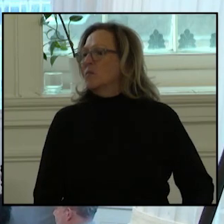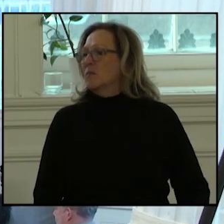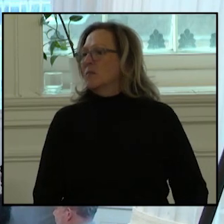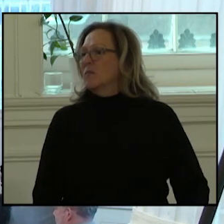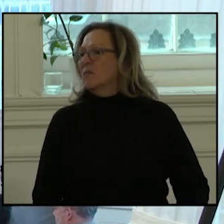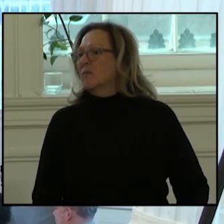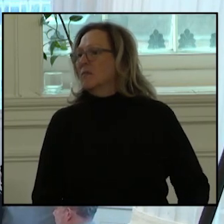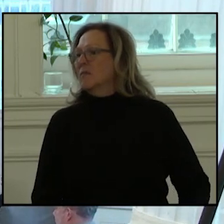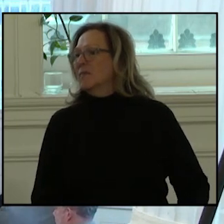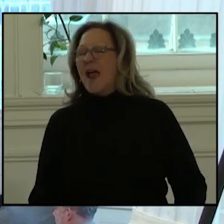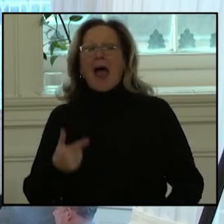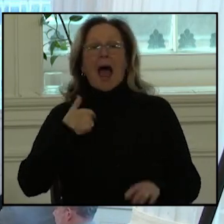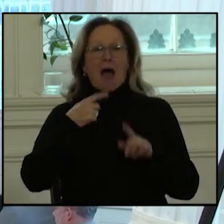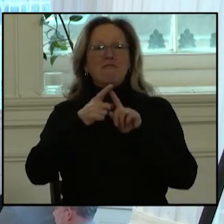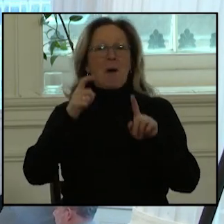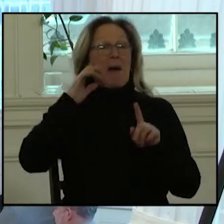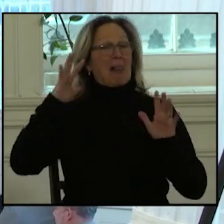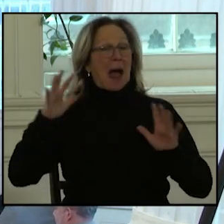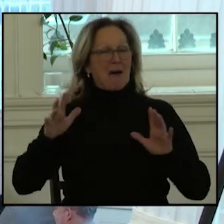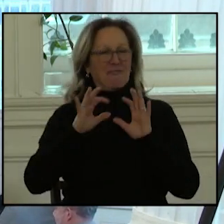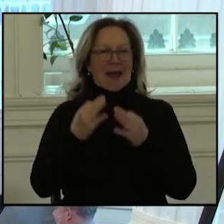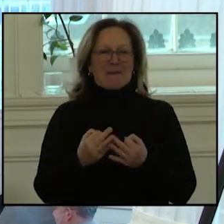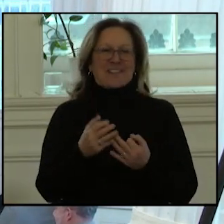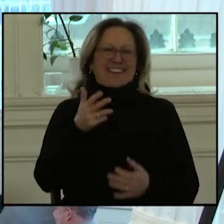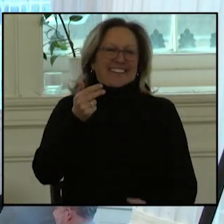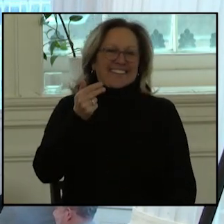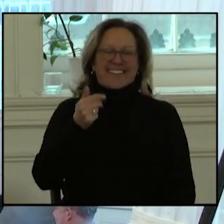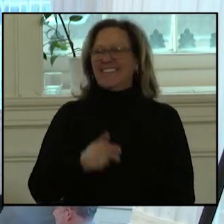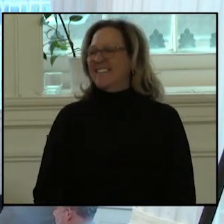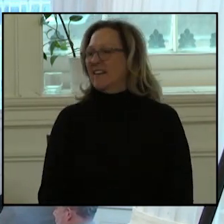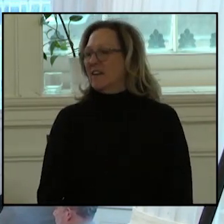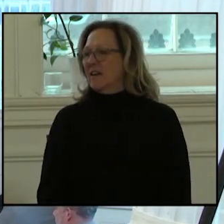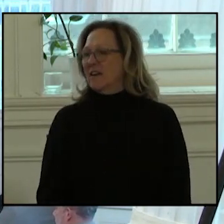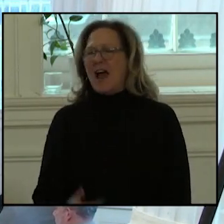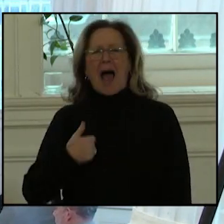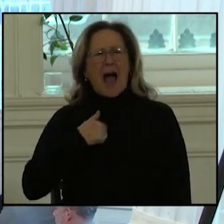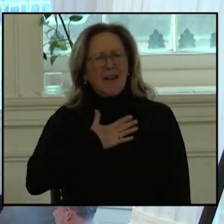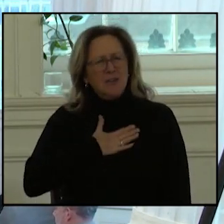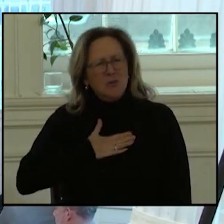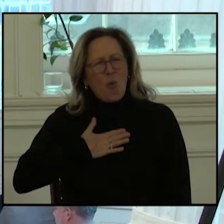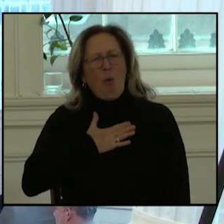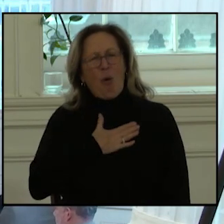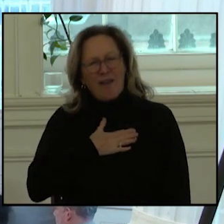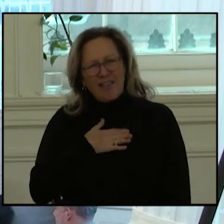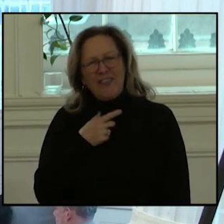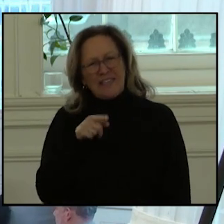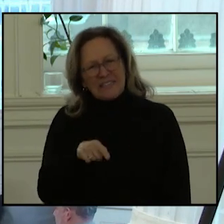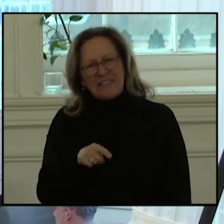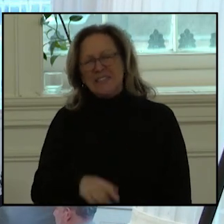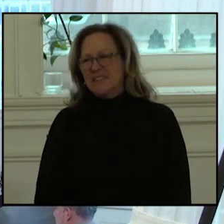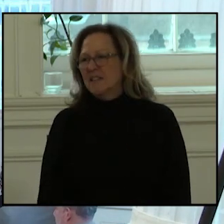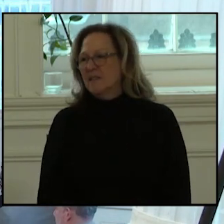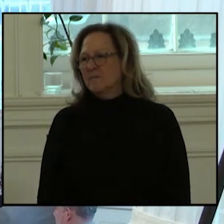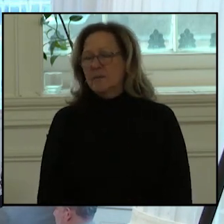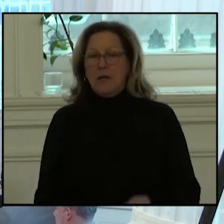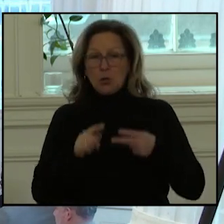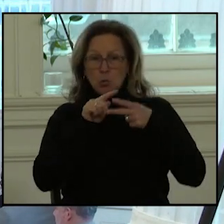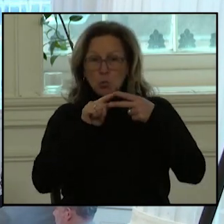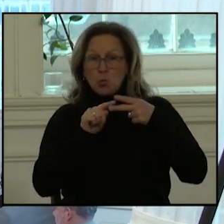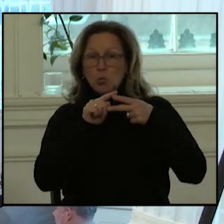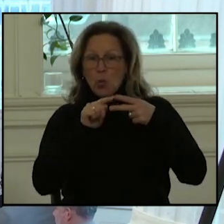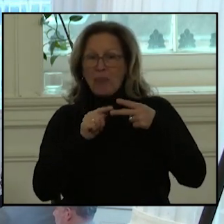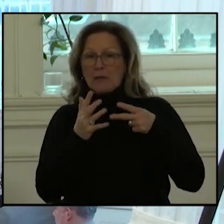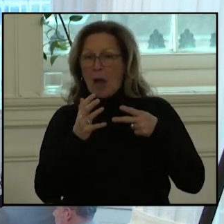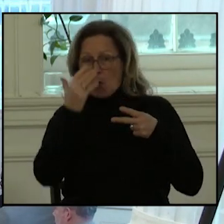I come from a loud family. But anyway, I enjoyed this. There's two things I want to know, and